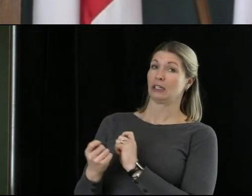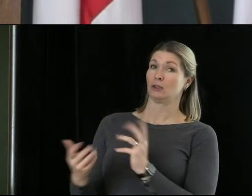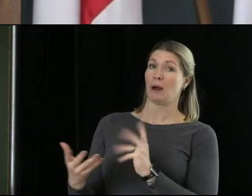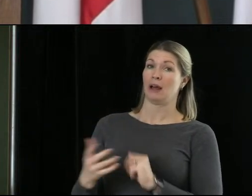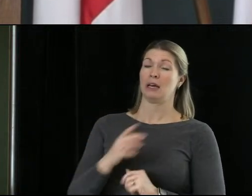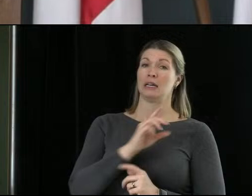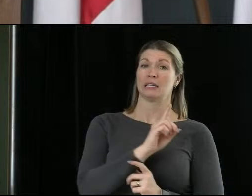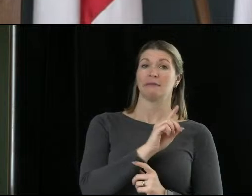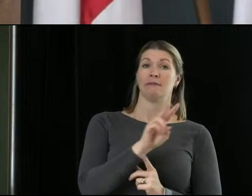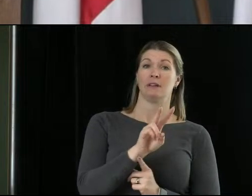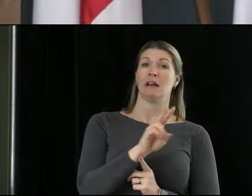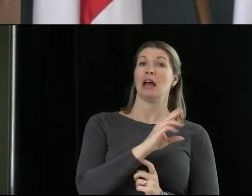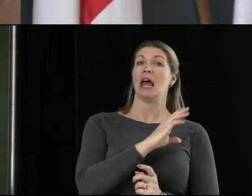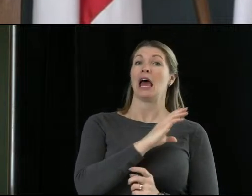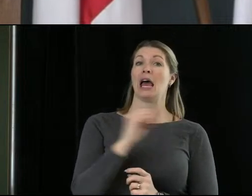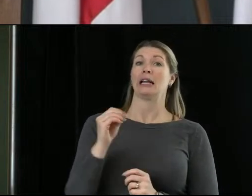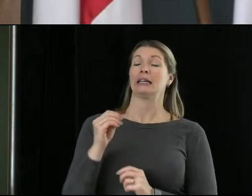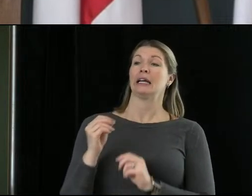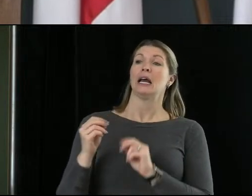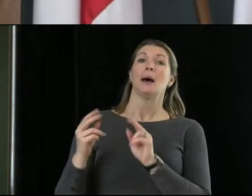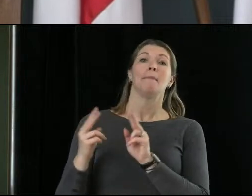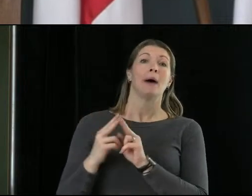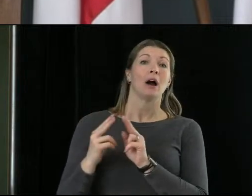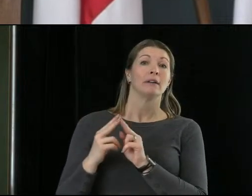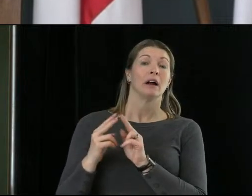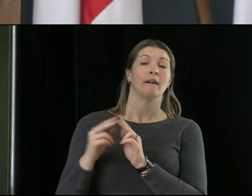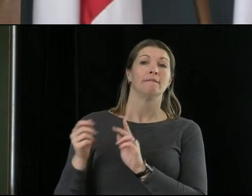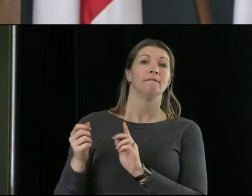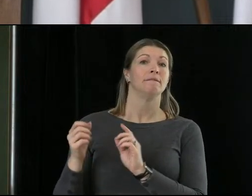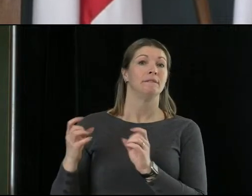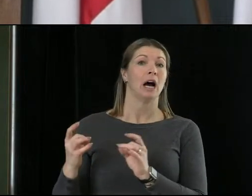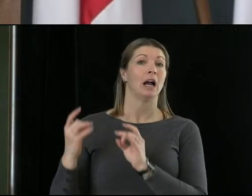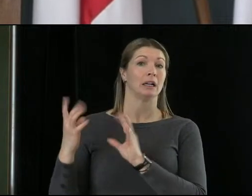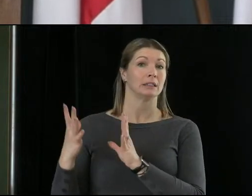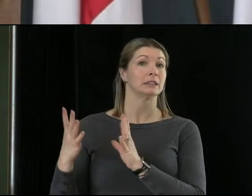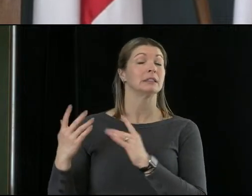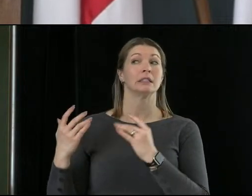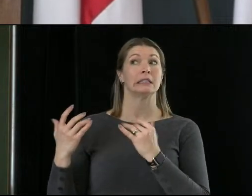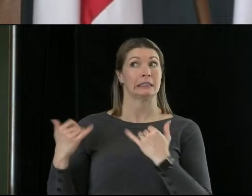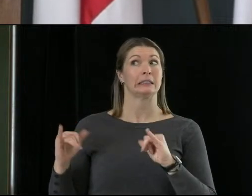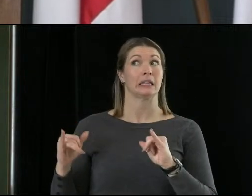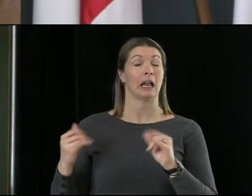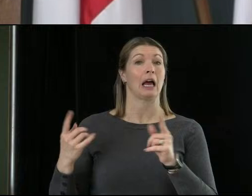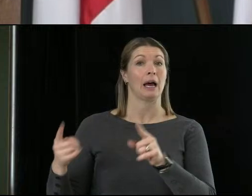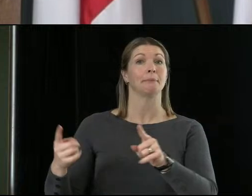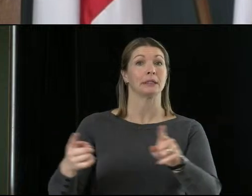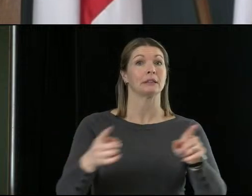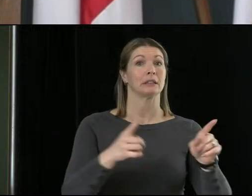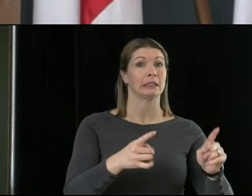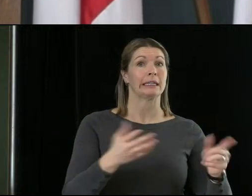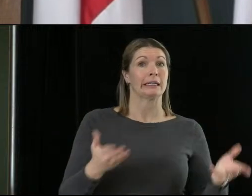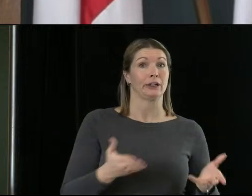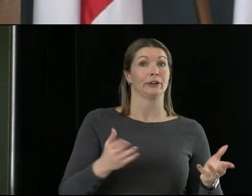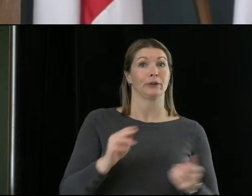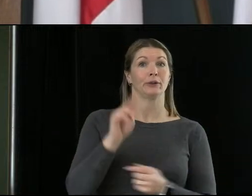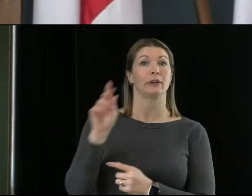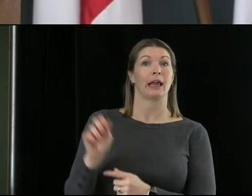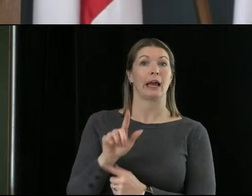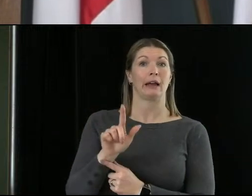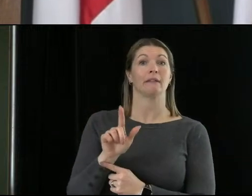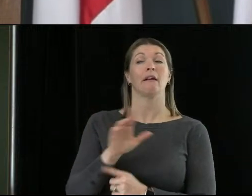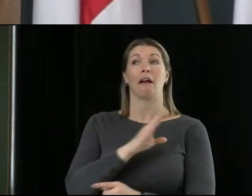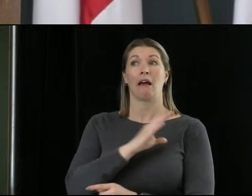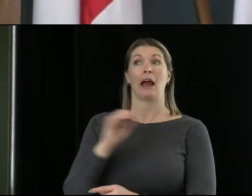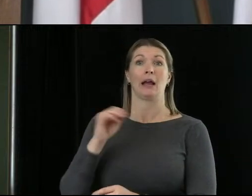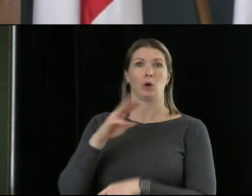partner violence has not gone away and is very prevalent in our province today and all over the world.